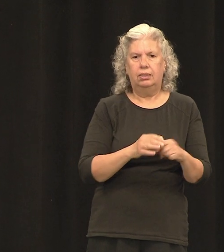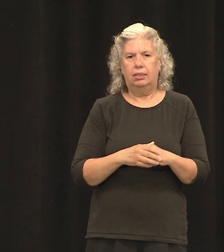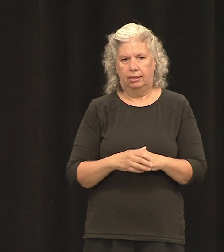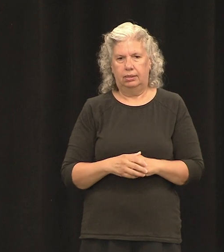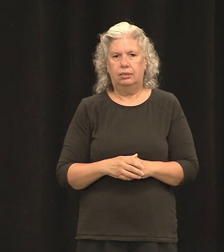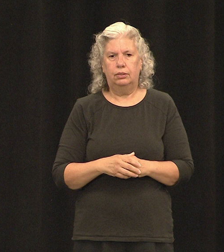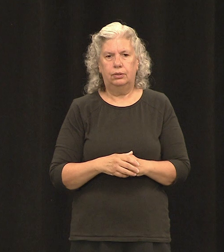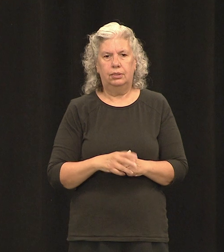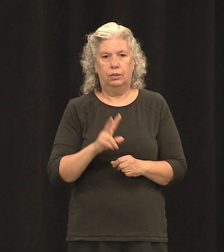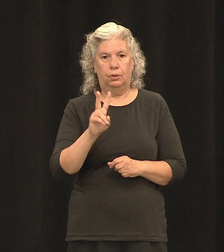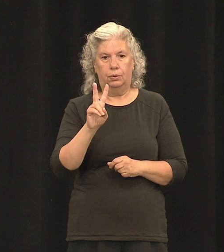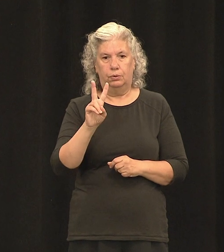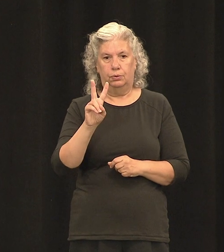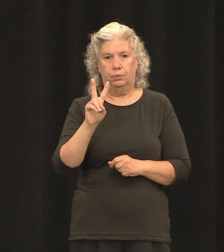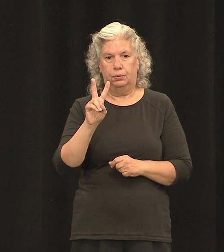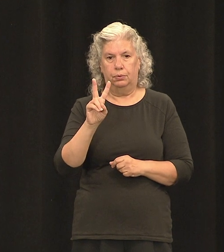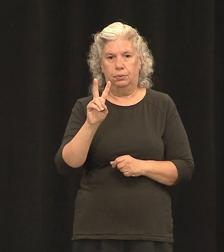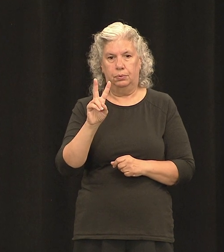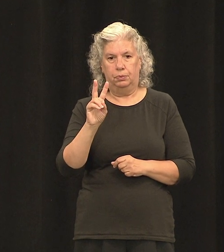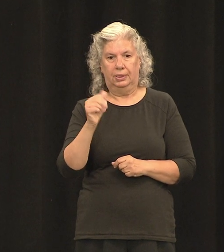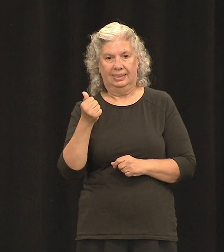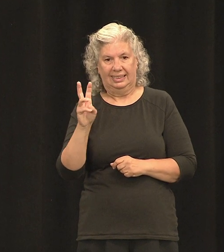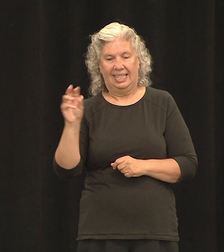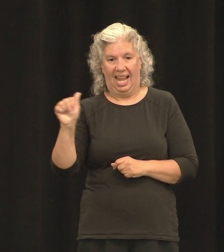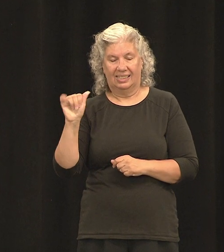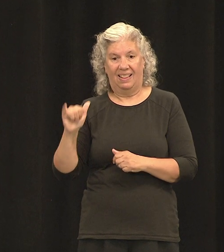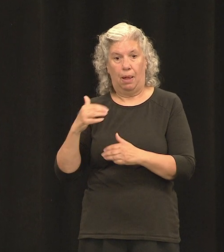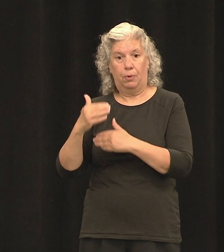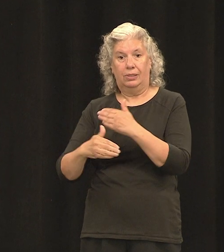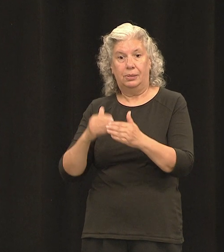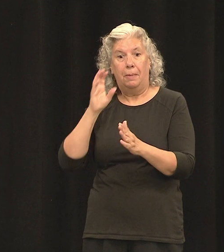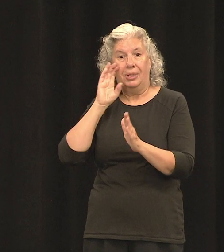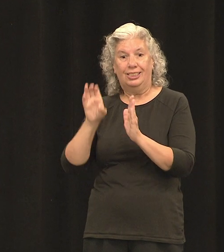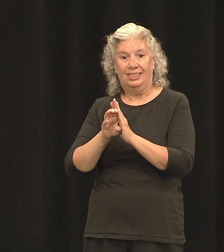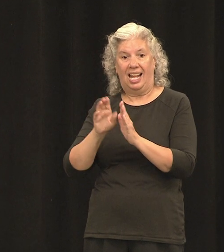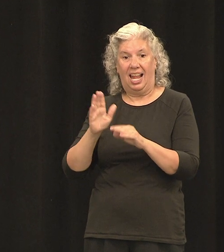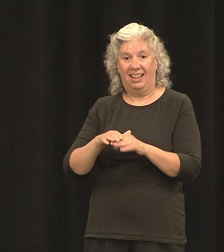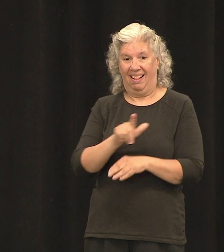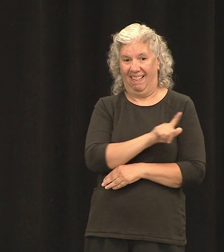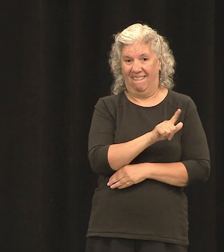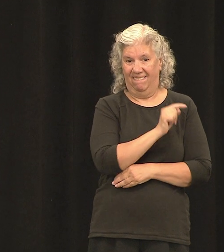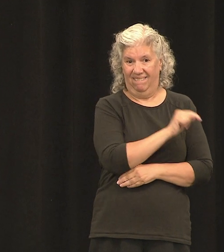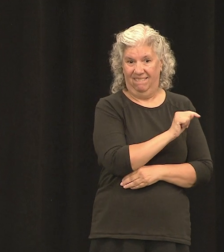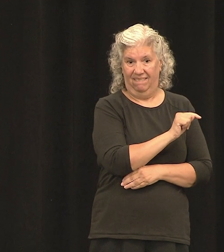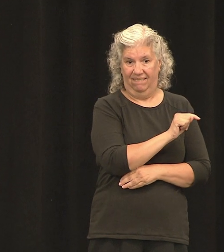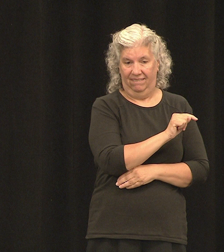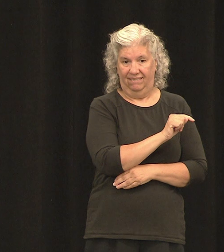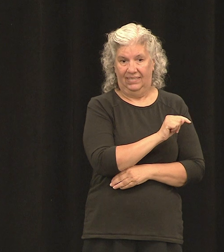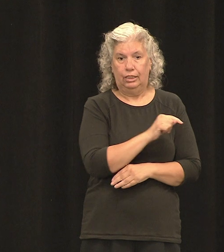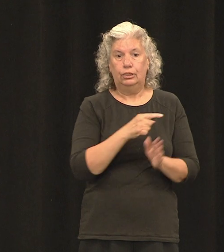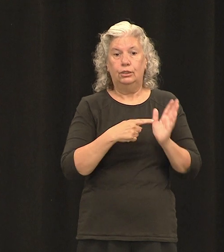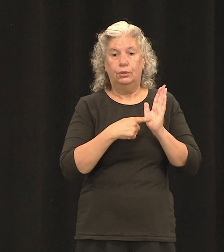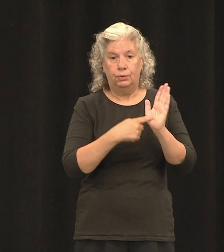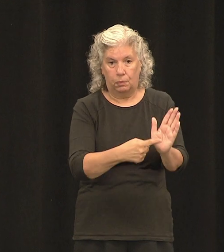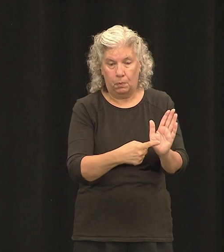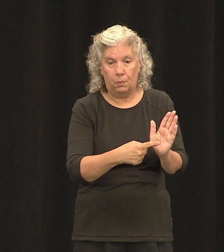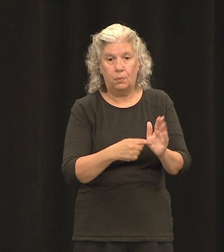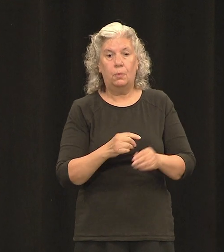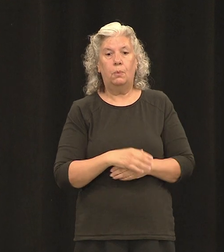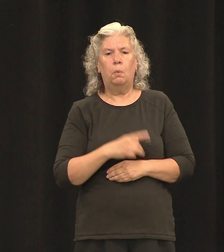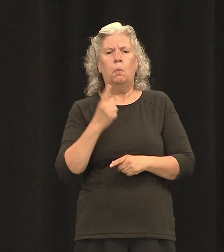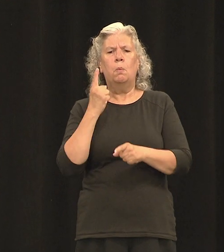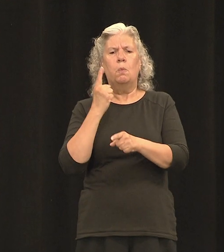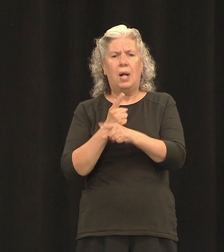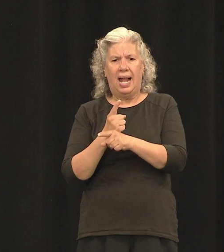left shows correct splicing. The splicing machinery here is depicted as